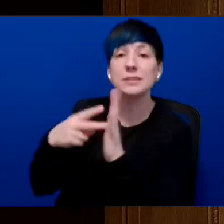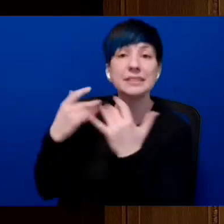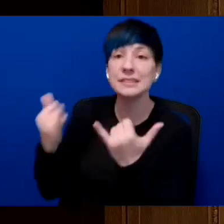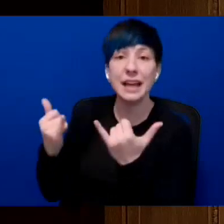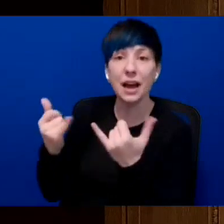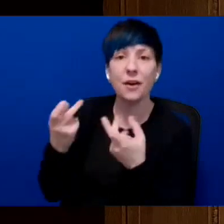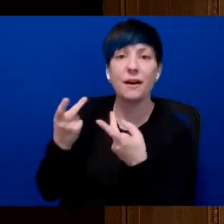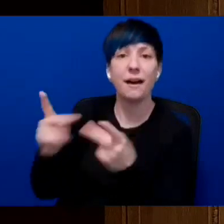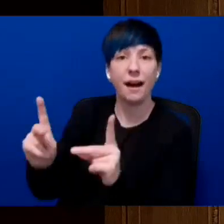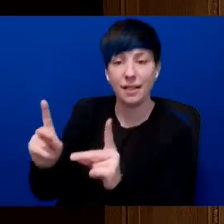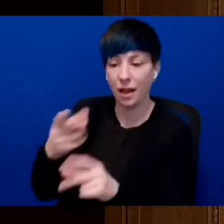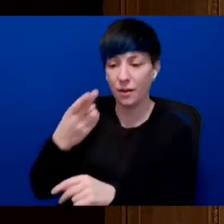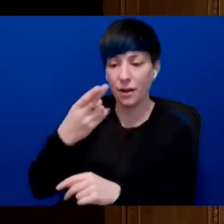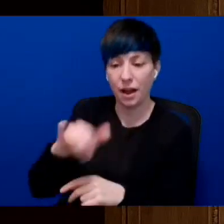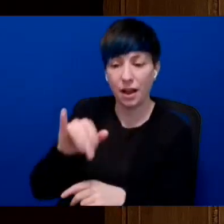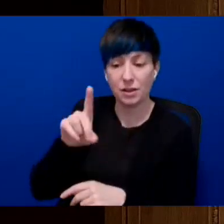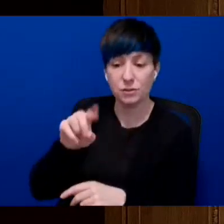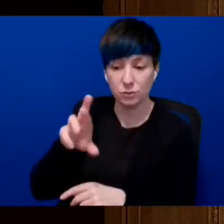16%.